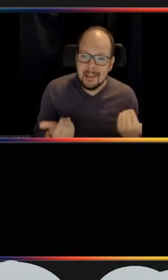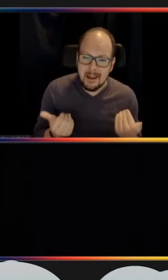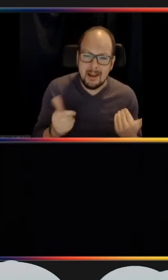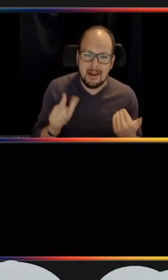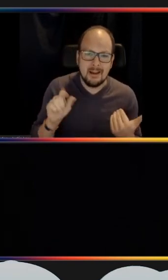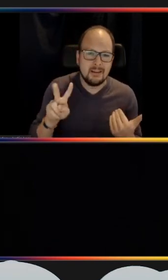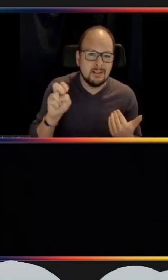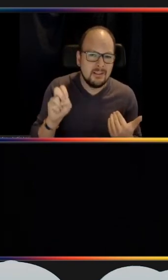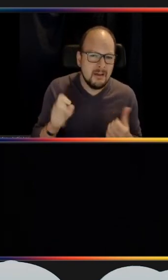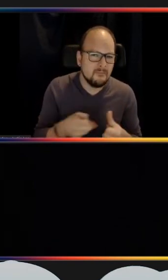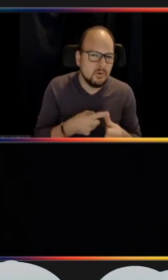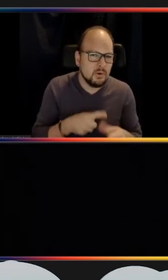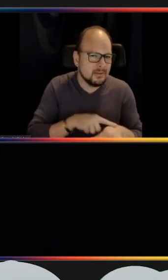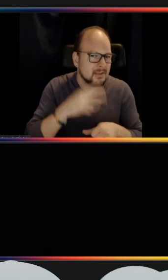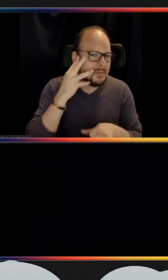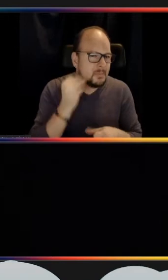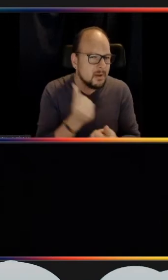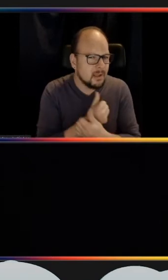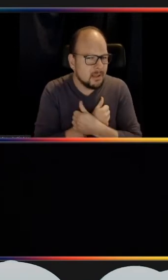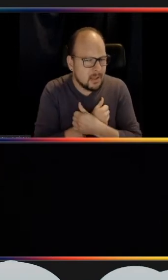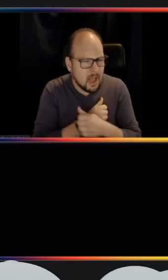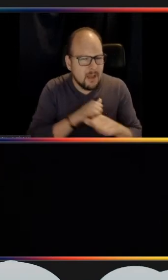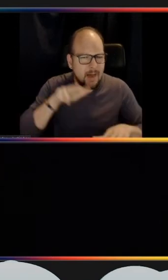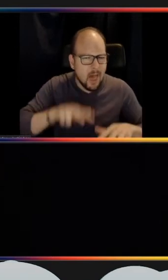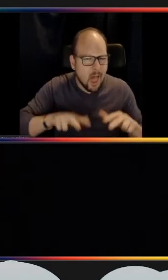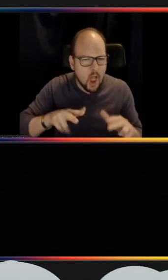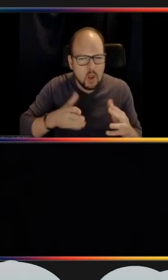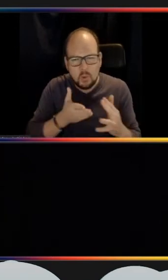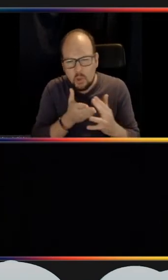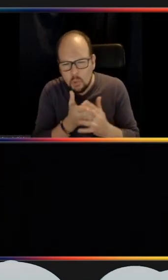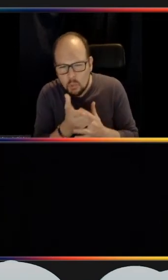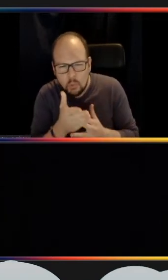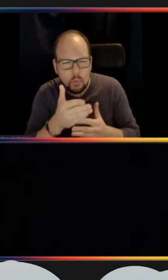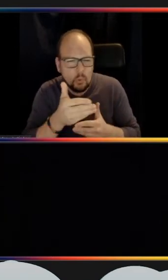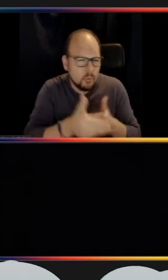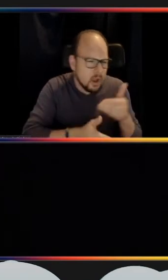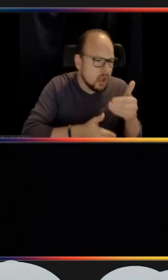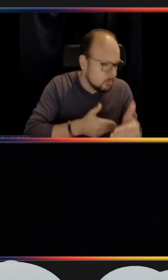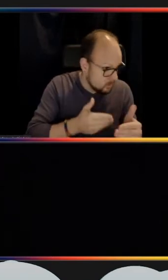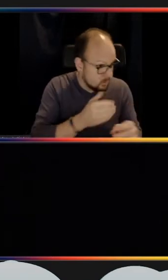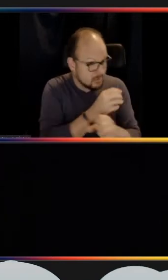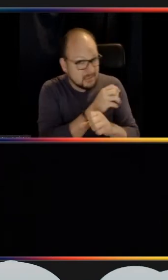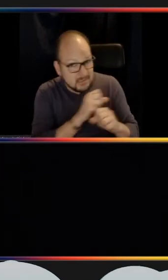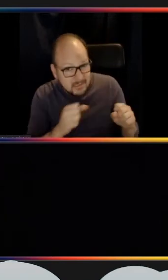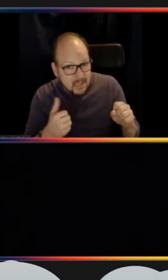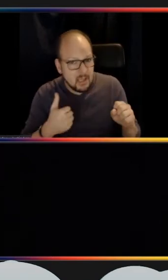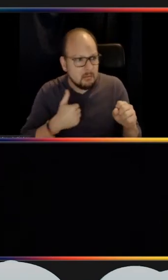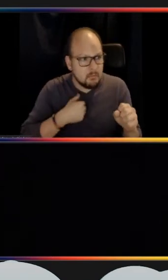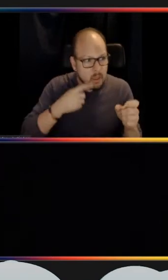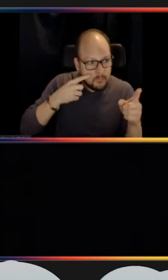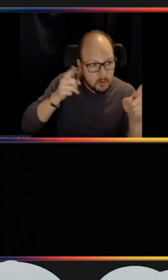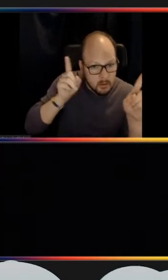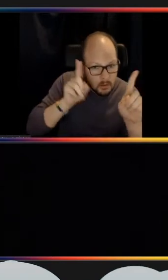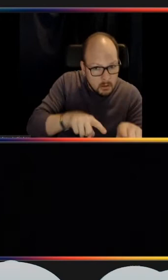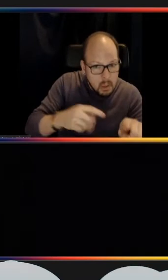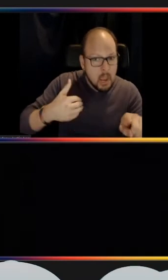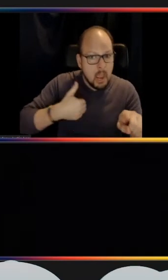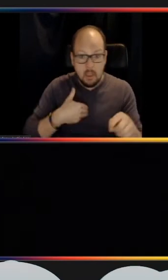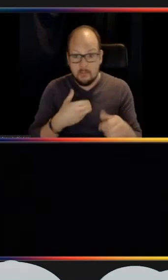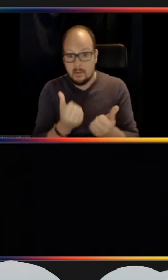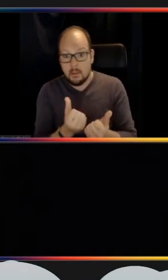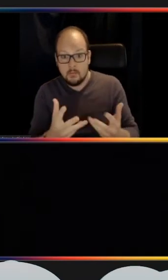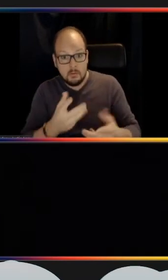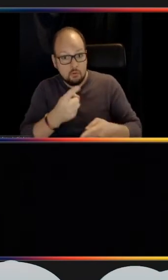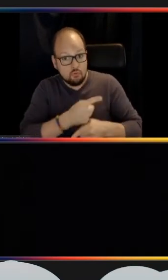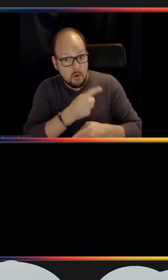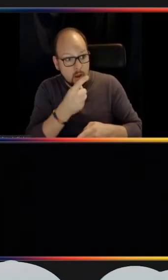and the awkwardness and how do we navigate this, and we want to make sure this is safe and there's consent and that we're doing everything right, but